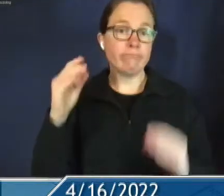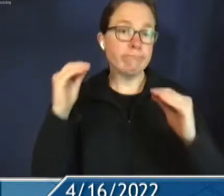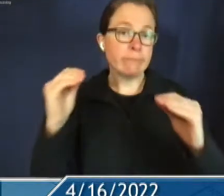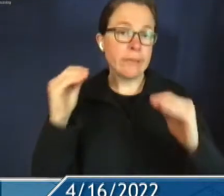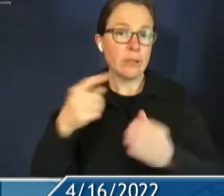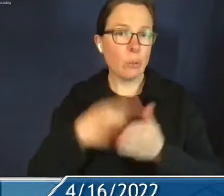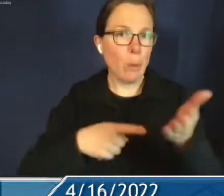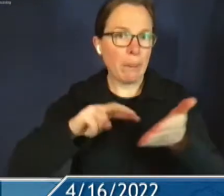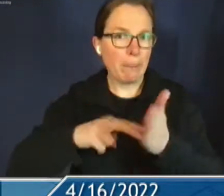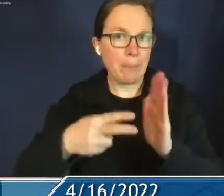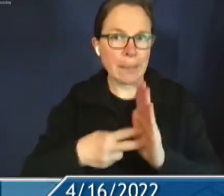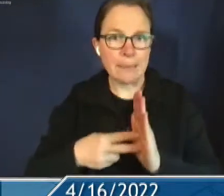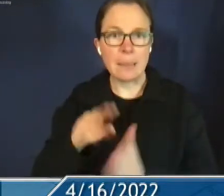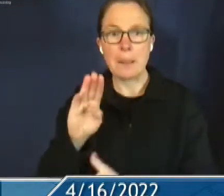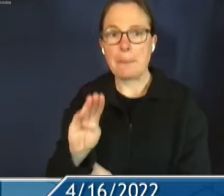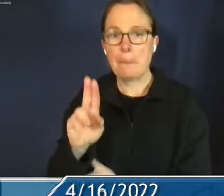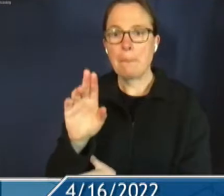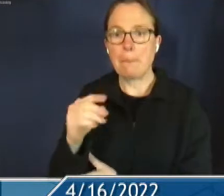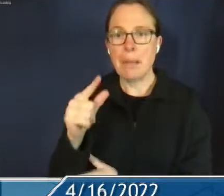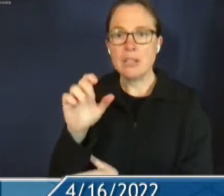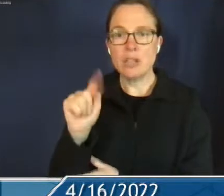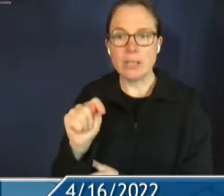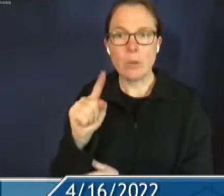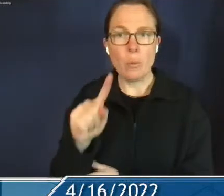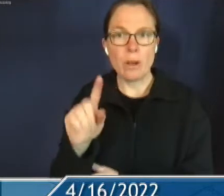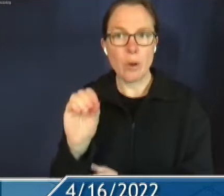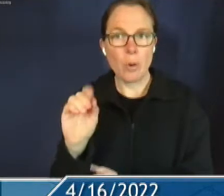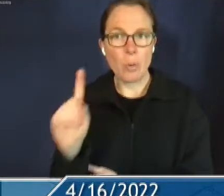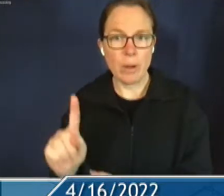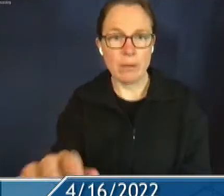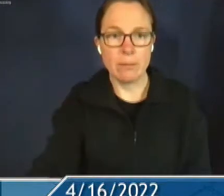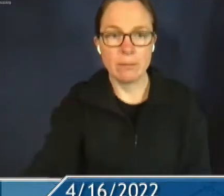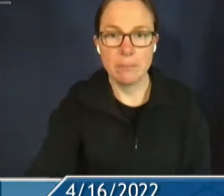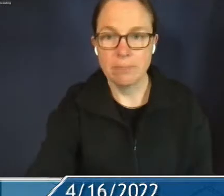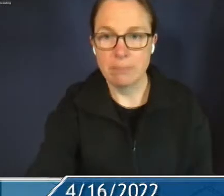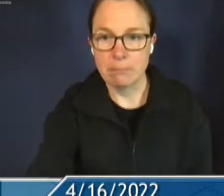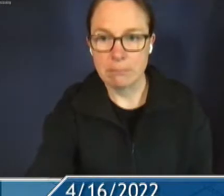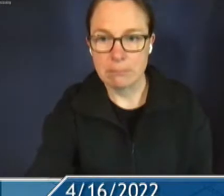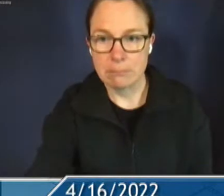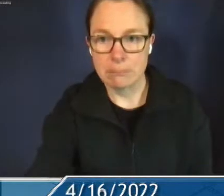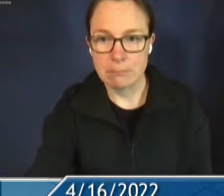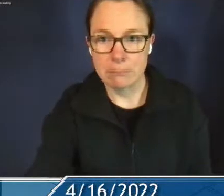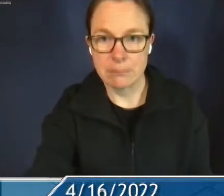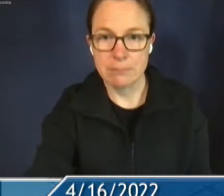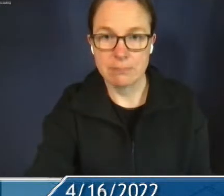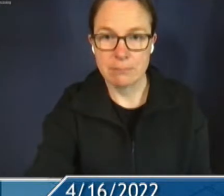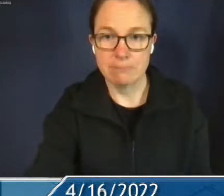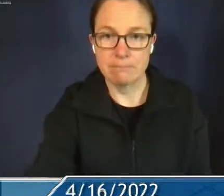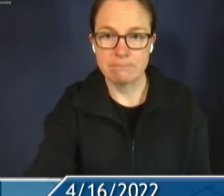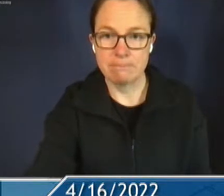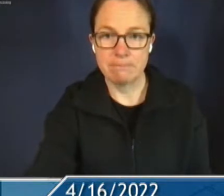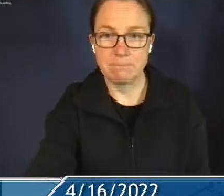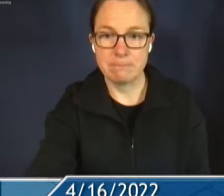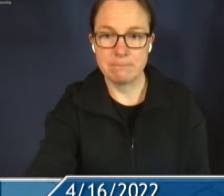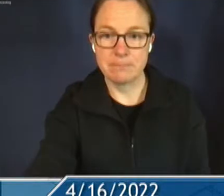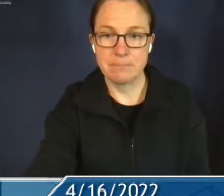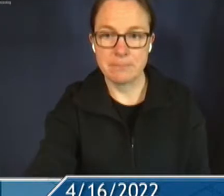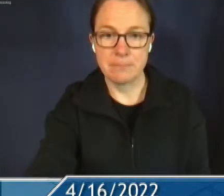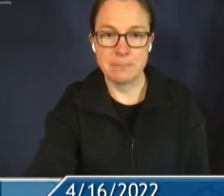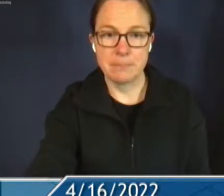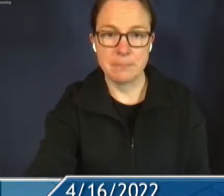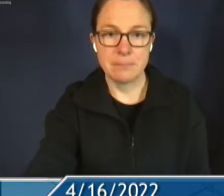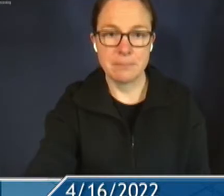Thank you, Jen. You could pull up the presentation, please. It is a pleasure to be with all of you today. Thank